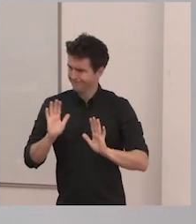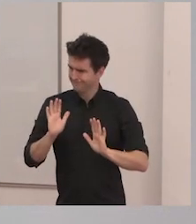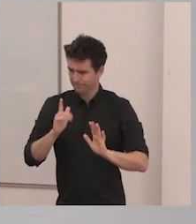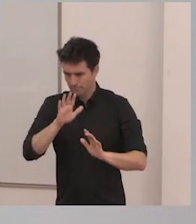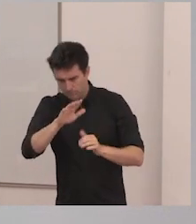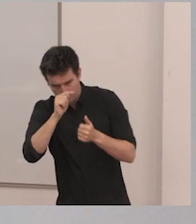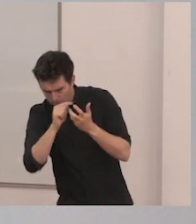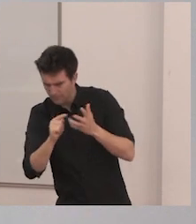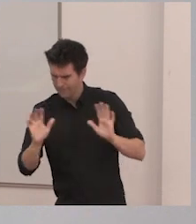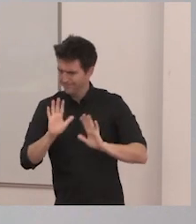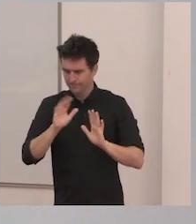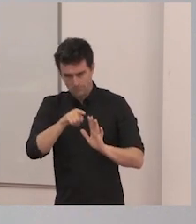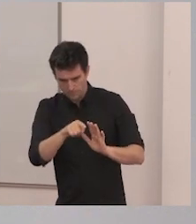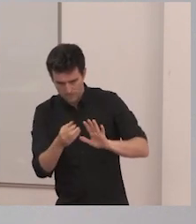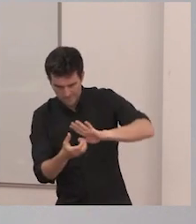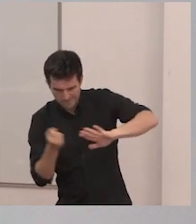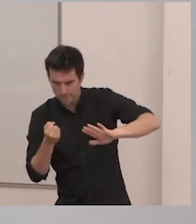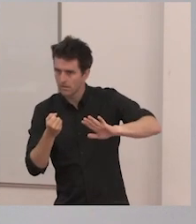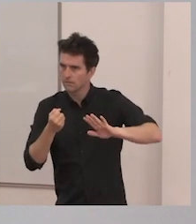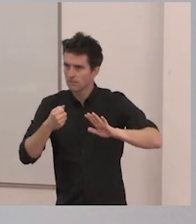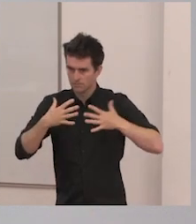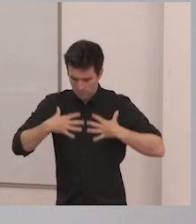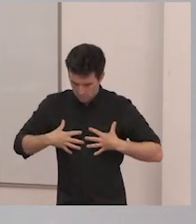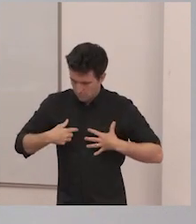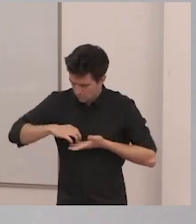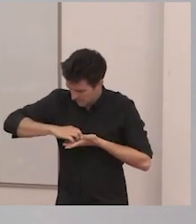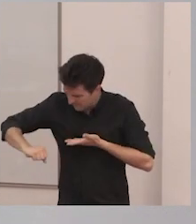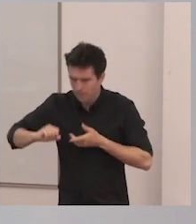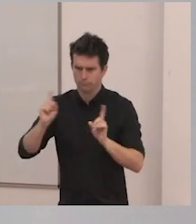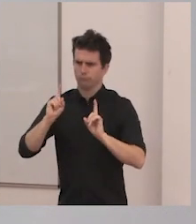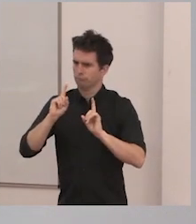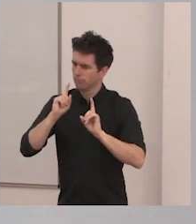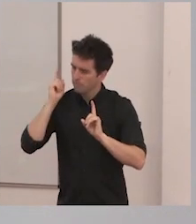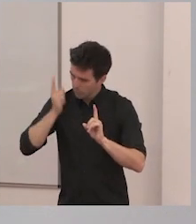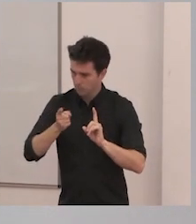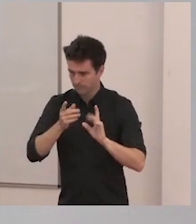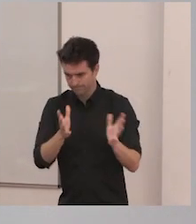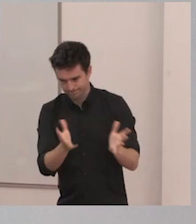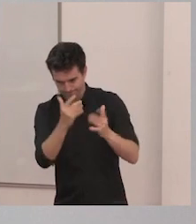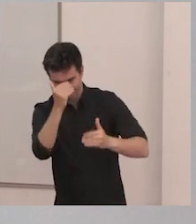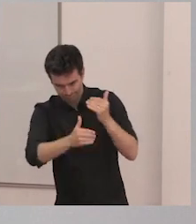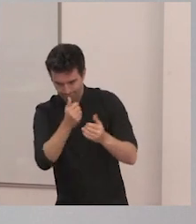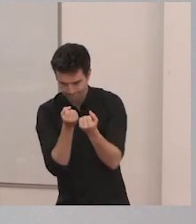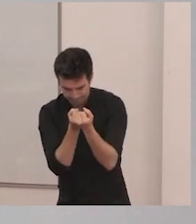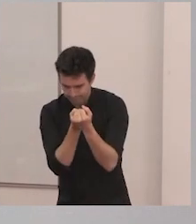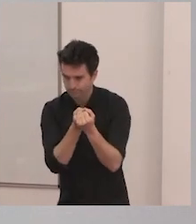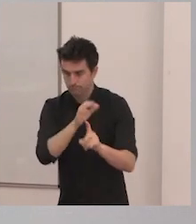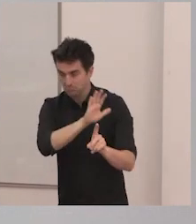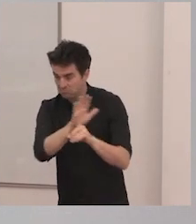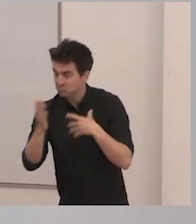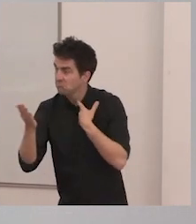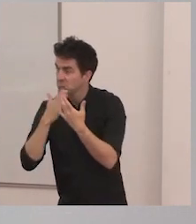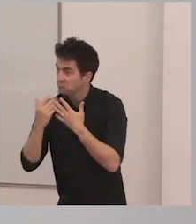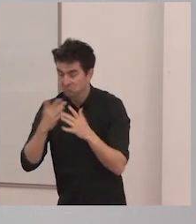of children, denial of parenthood and sexual relationships. The Committee